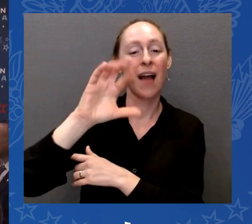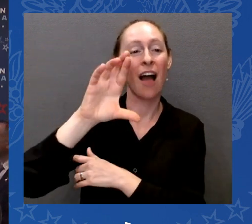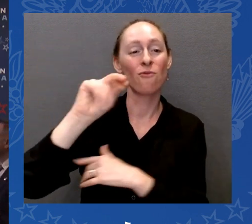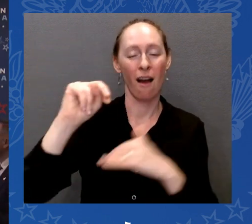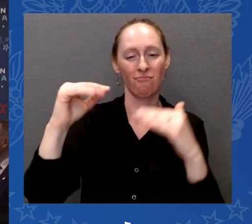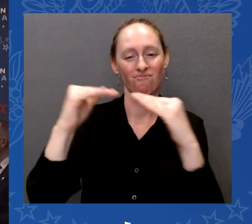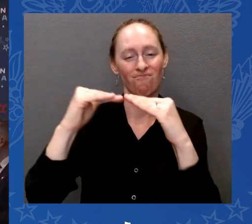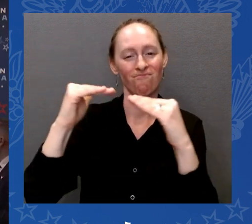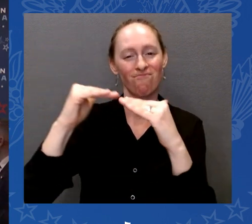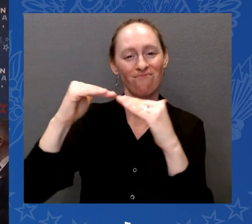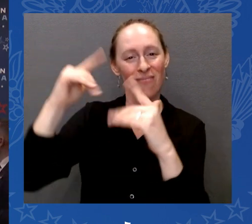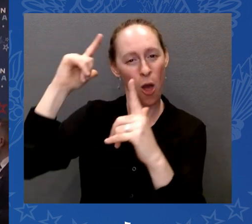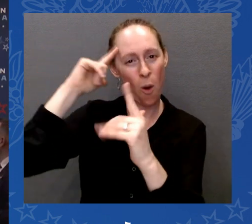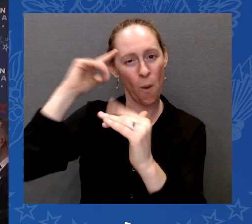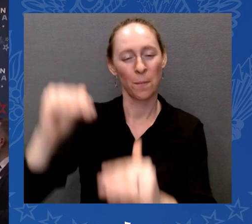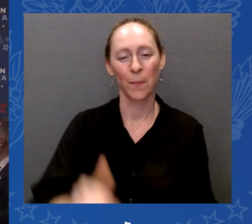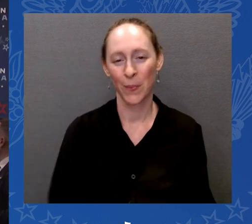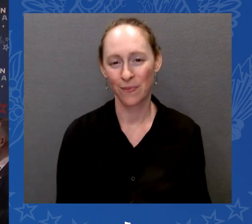to you.